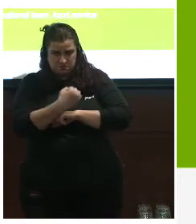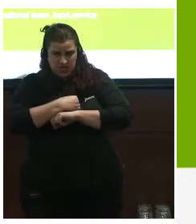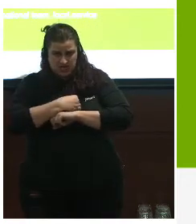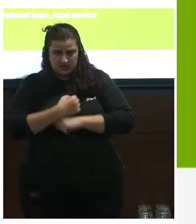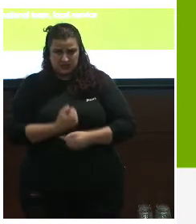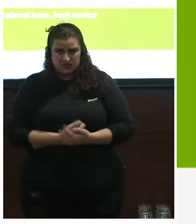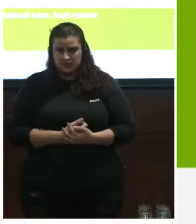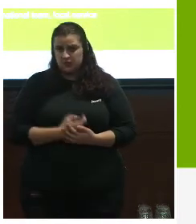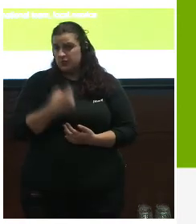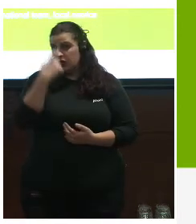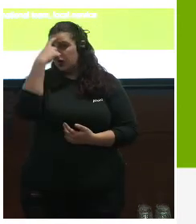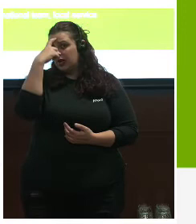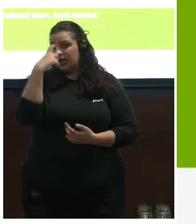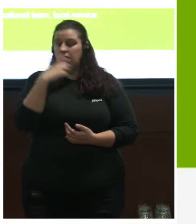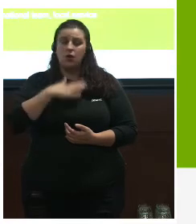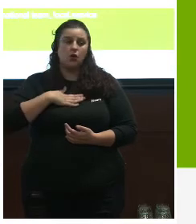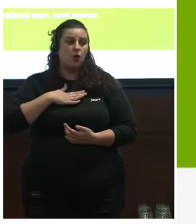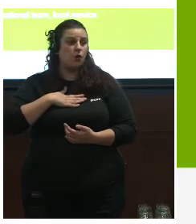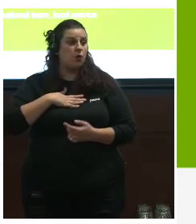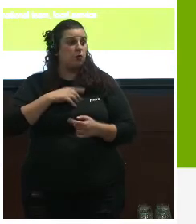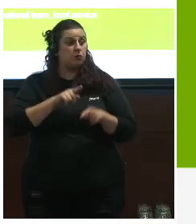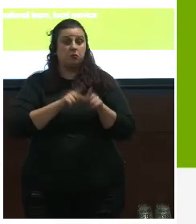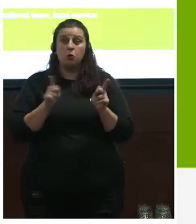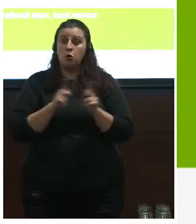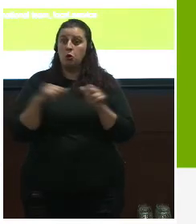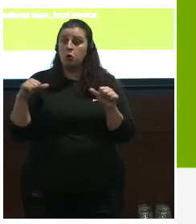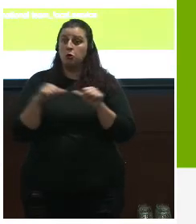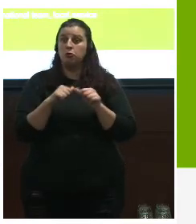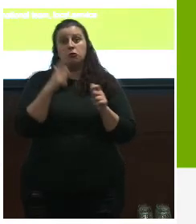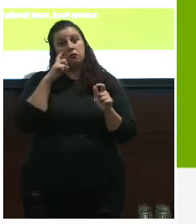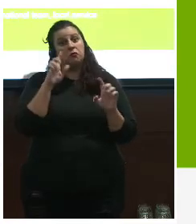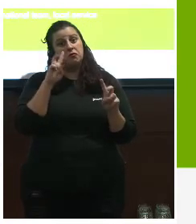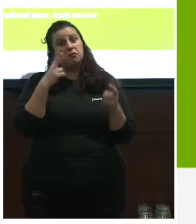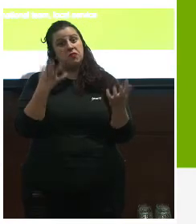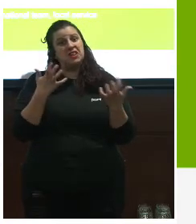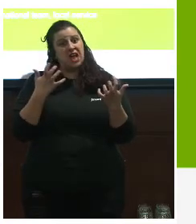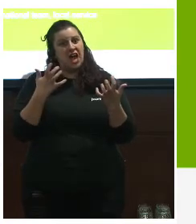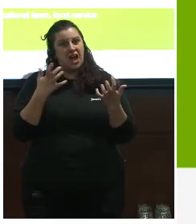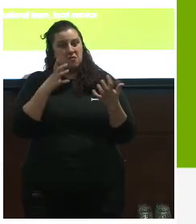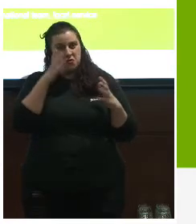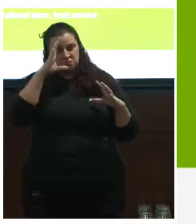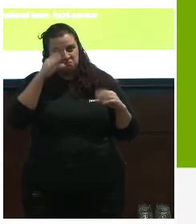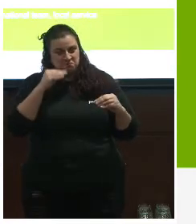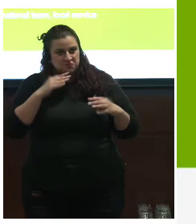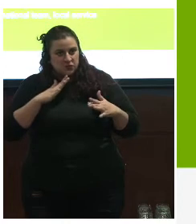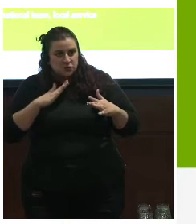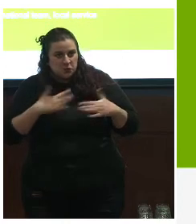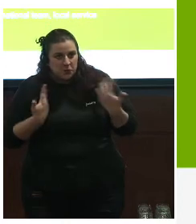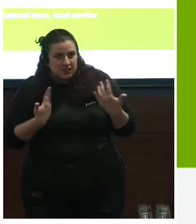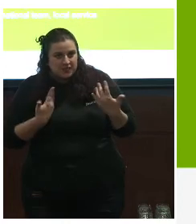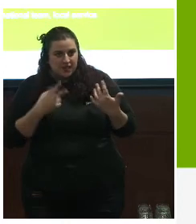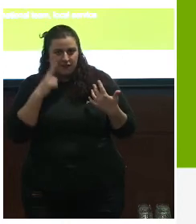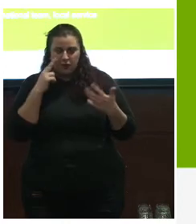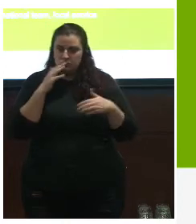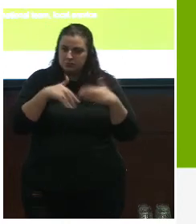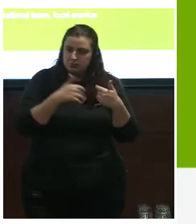it basically makes that you still feel surprised when you see things, how things go. It also means that